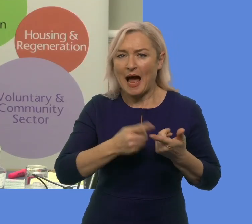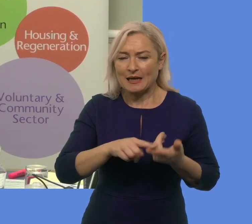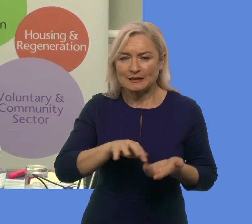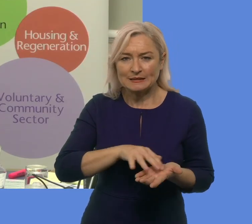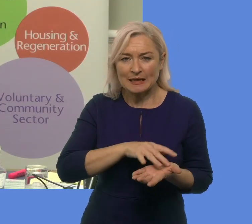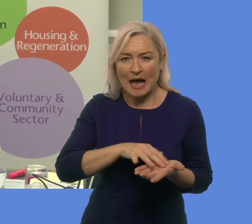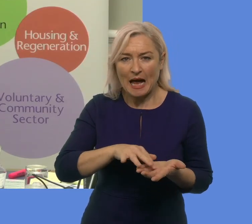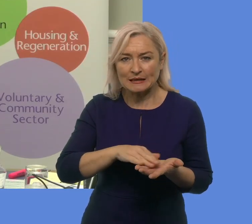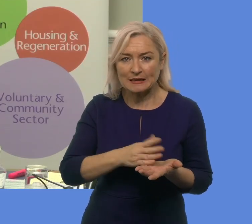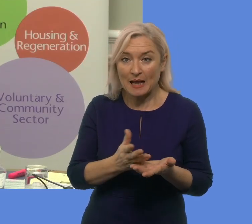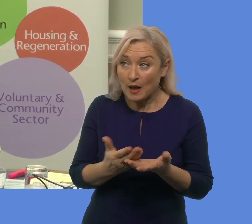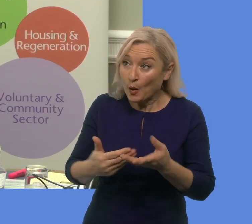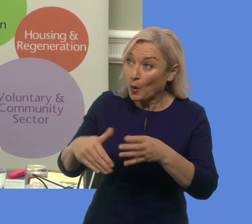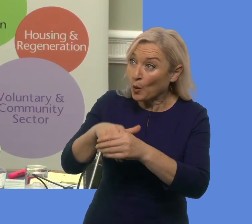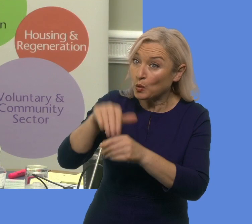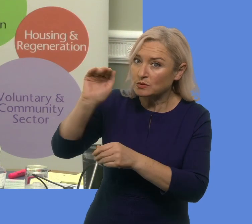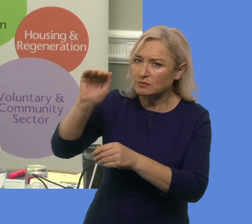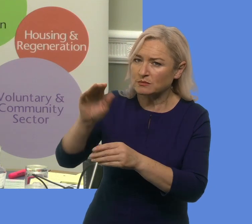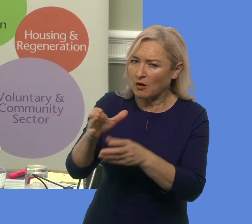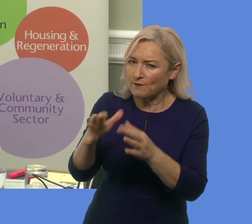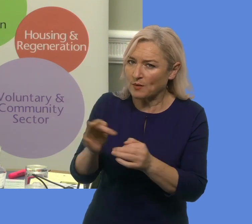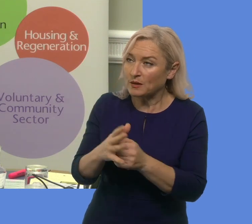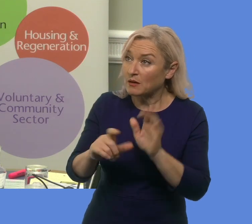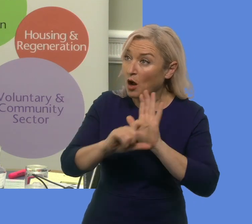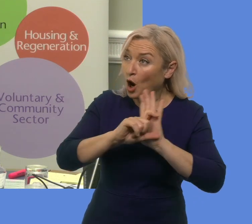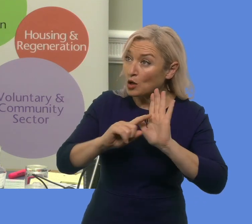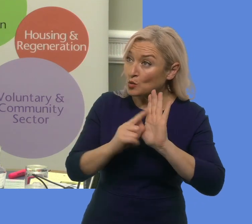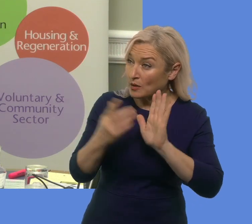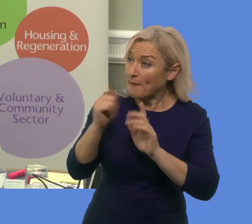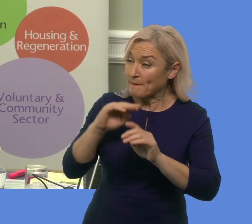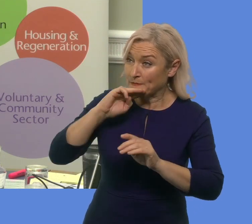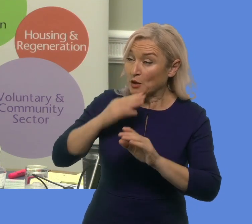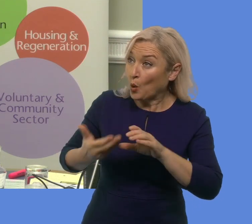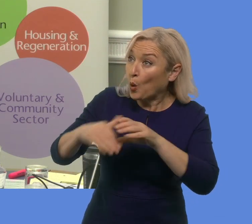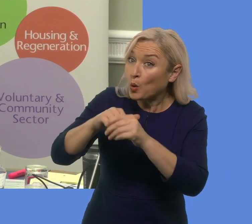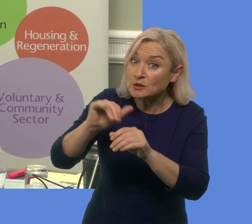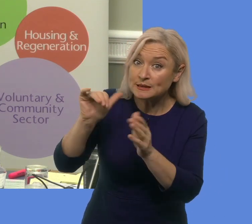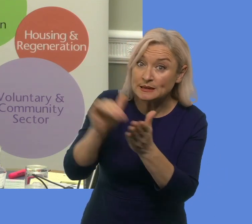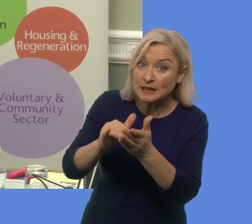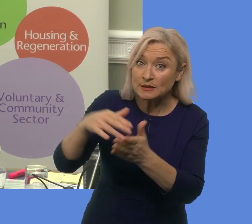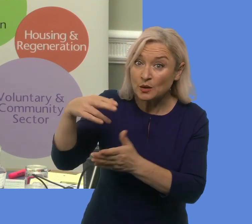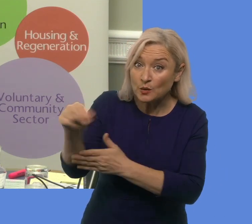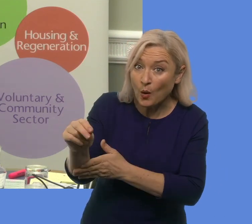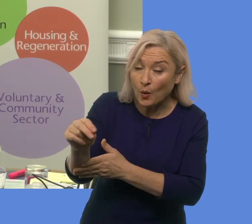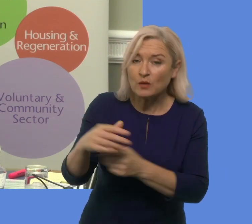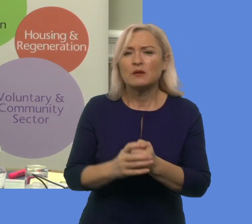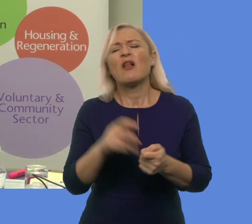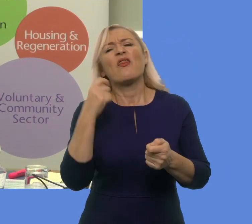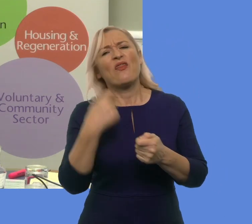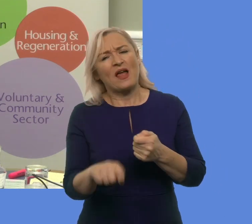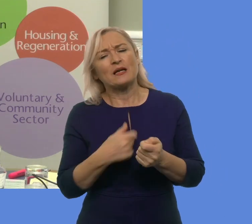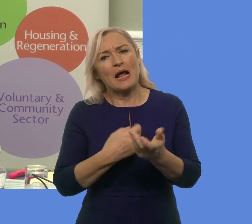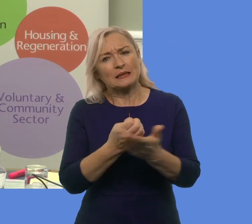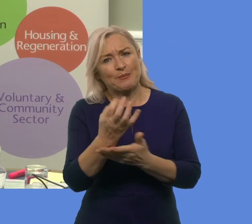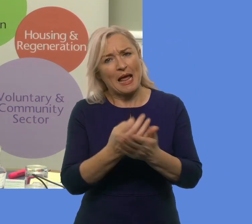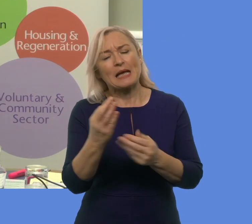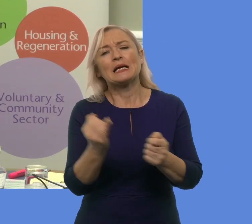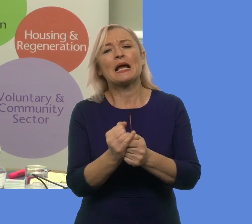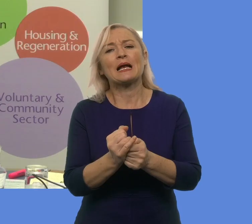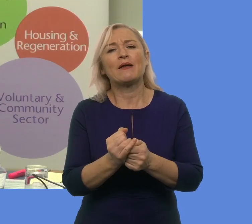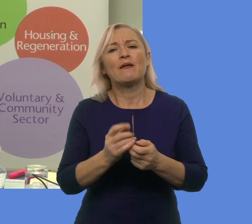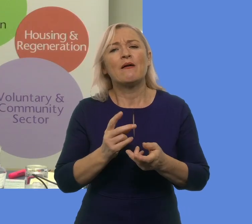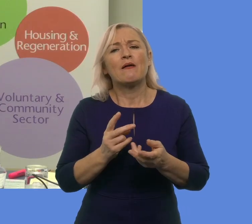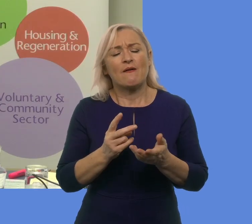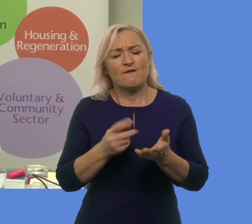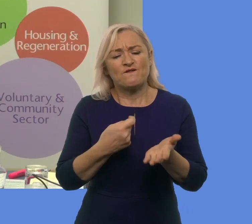actually included in clause 1 and then explained in the explanatory and financial memorandum. Okay. So we're going to write